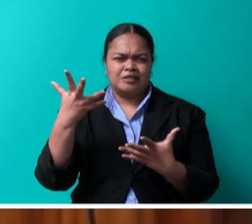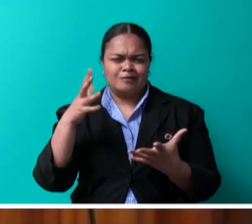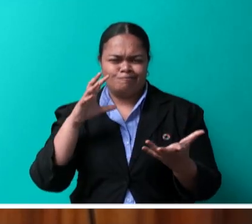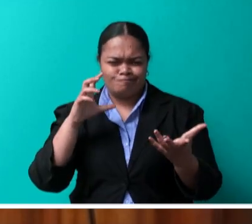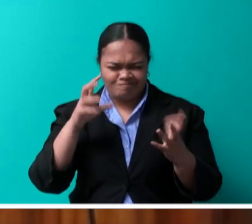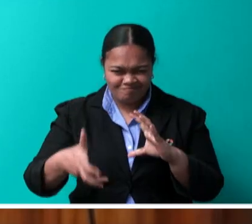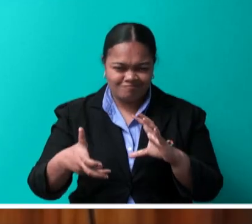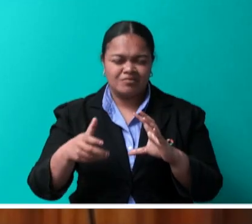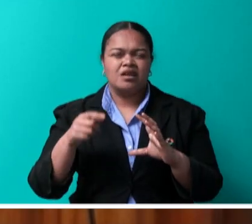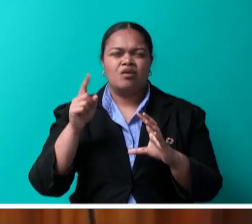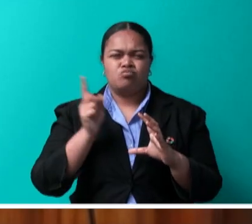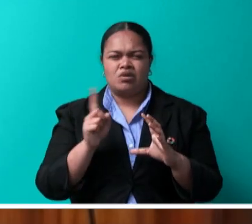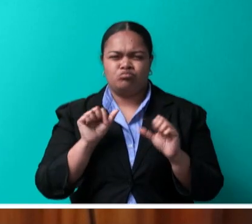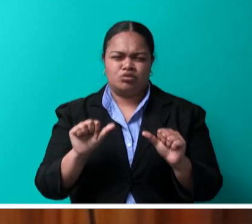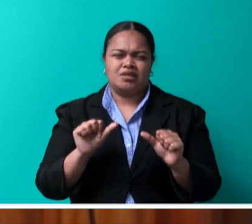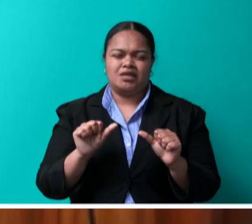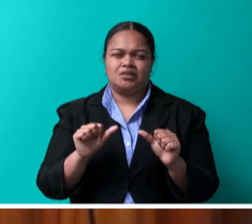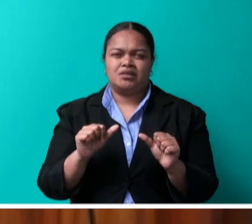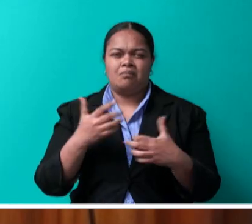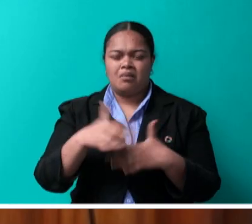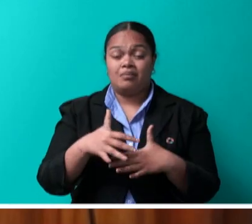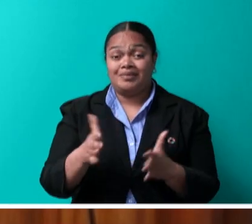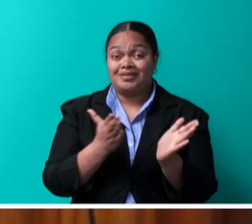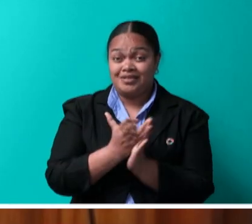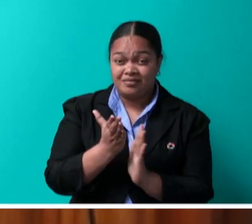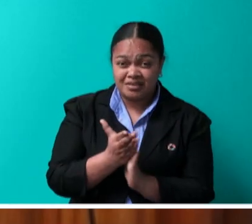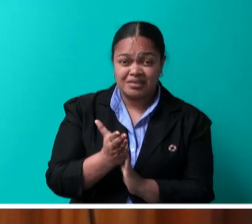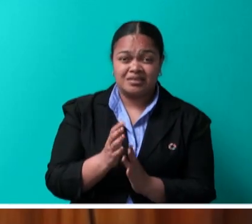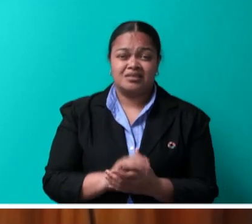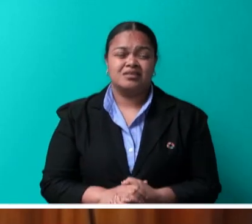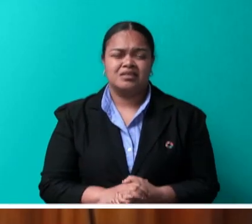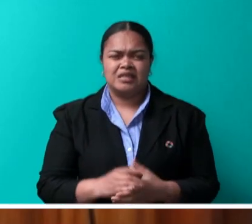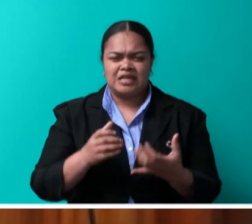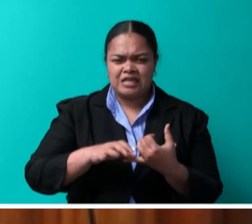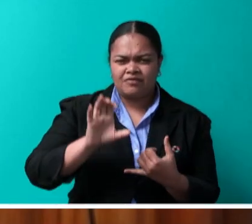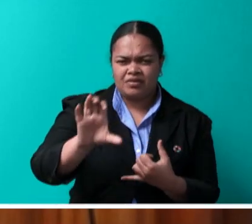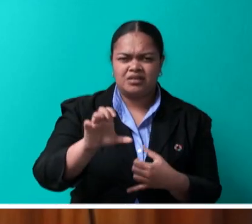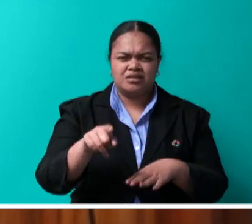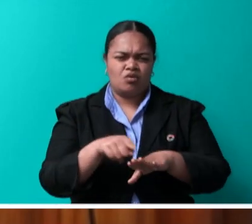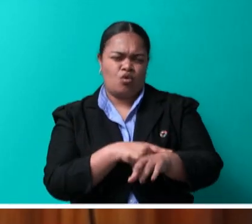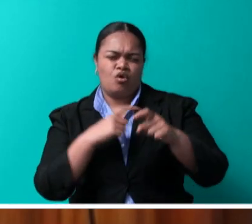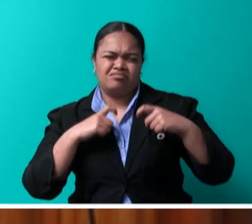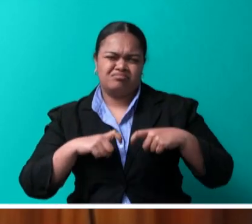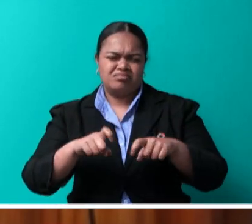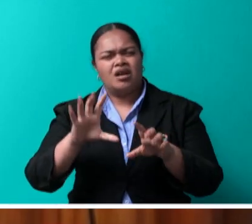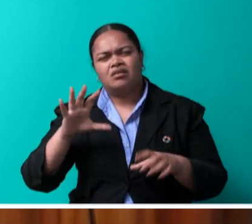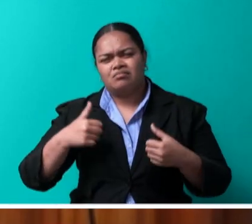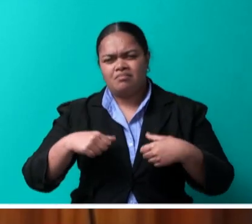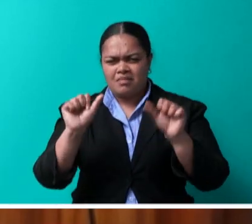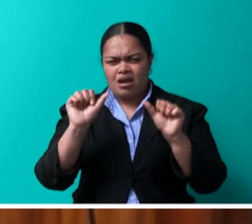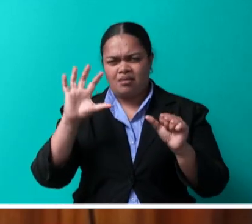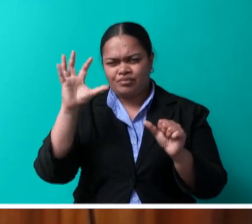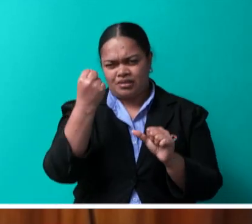commitment to protecting essential public services and investing in Fiji's long-term prosperity.